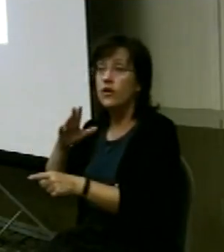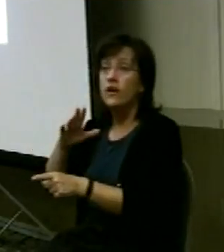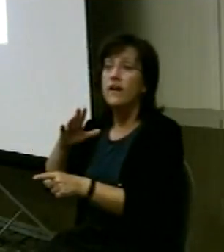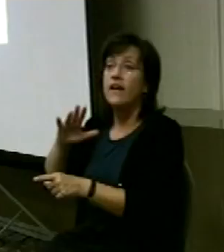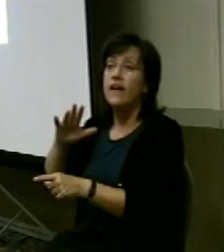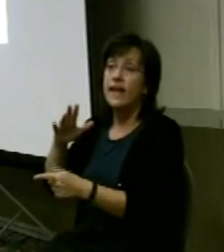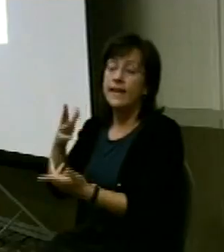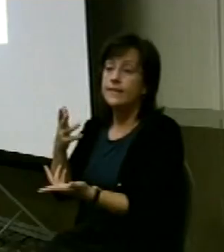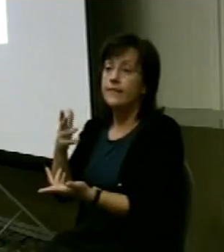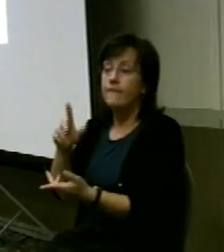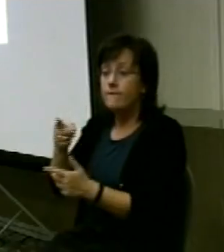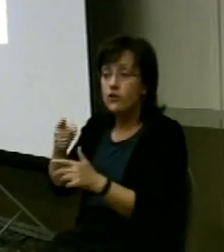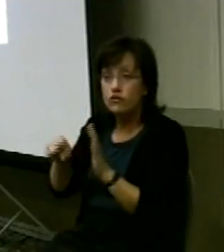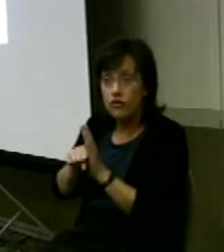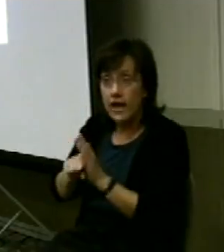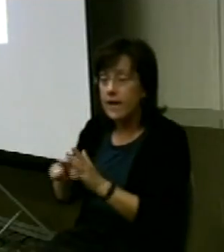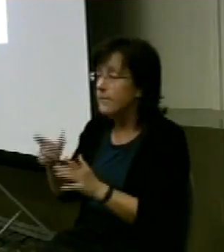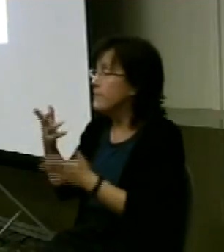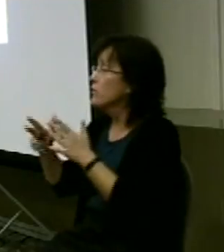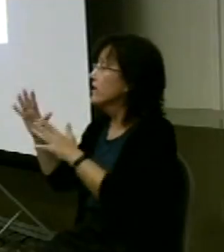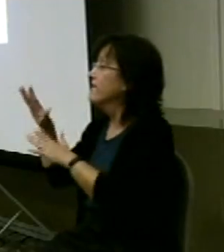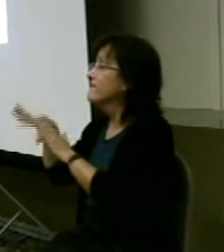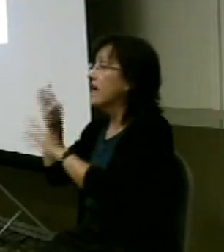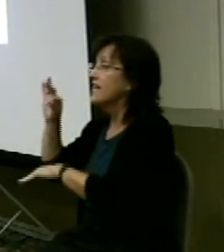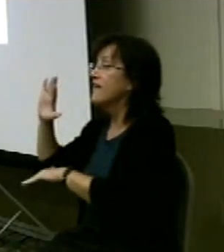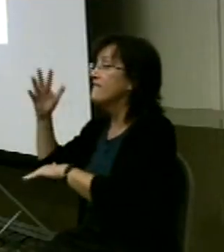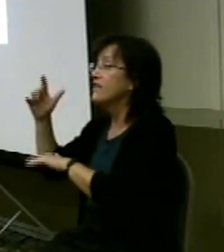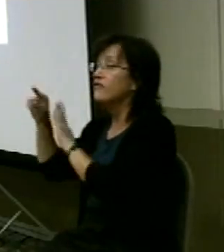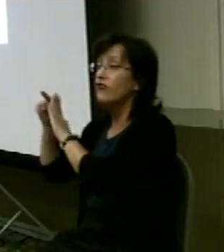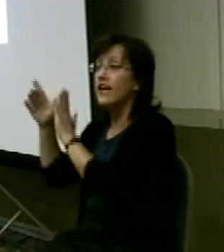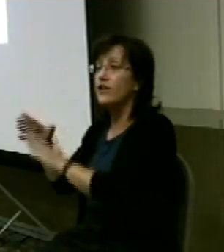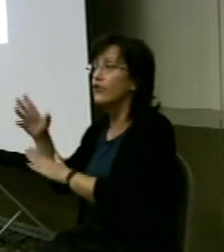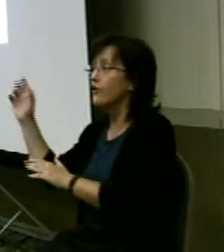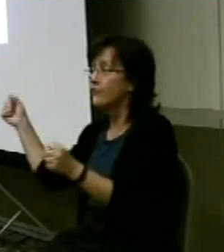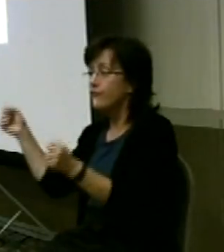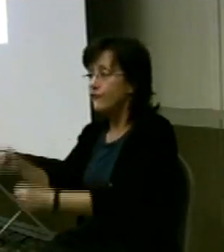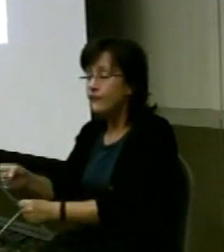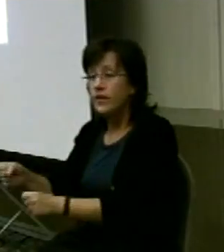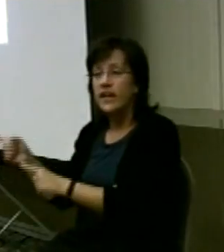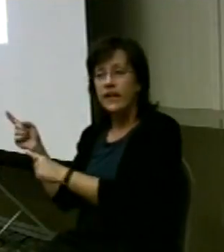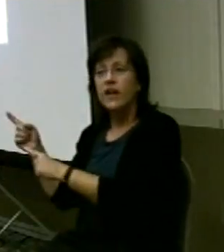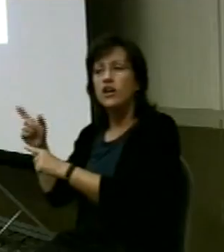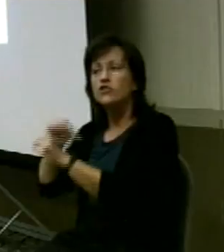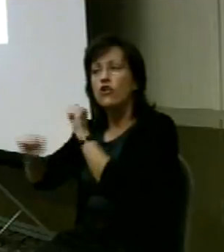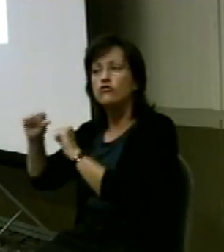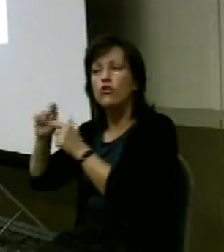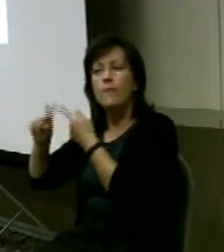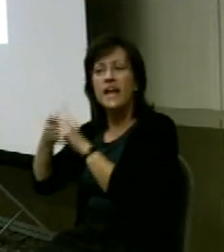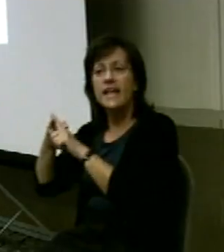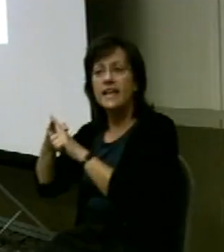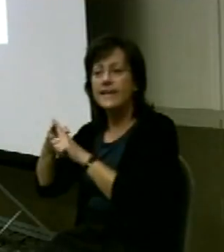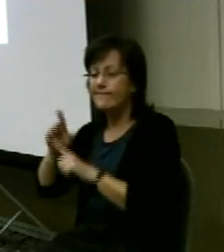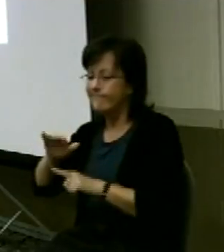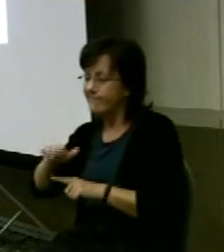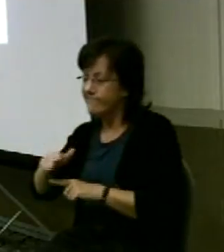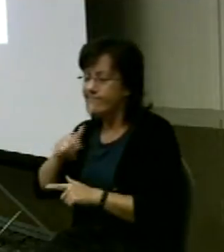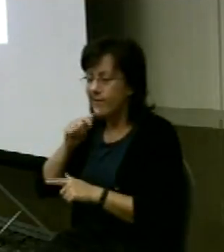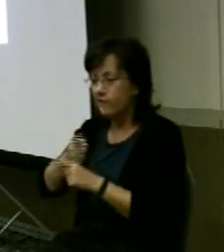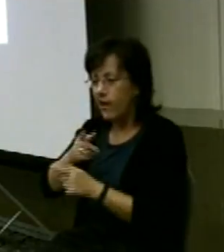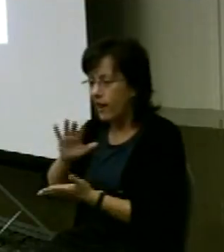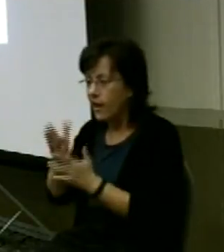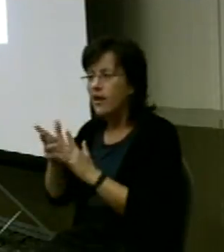kind of be his social buddy to teach him the ins and outs of being appropriate at school. So not only is that something we do